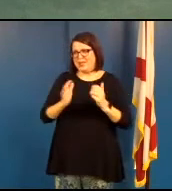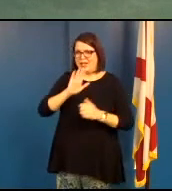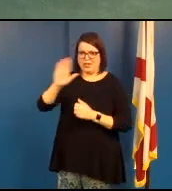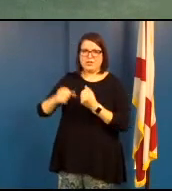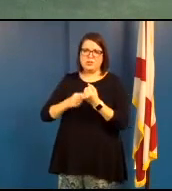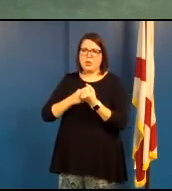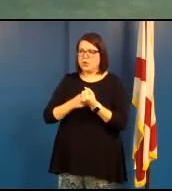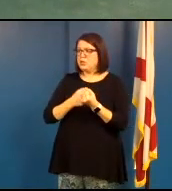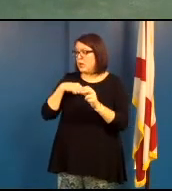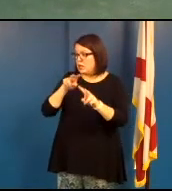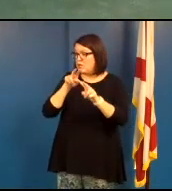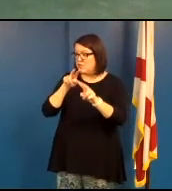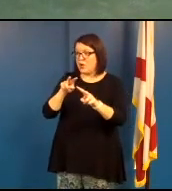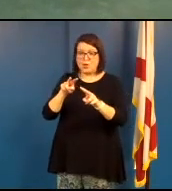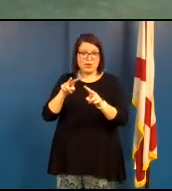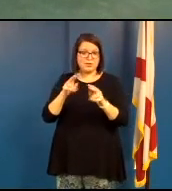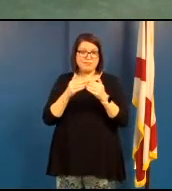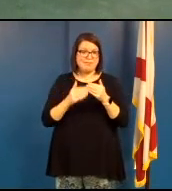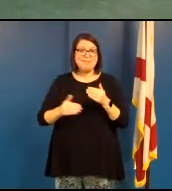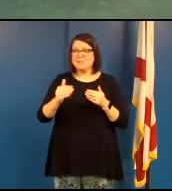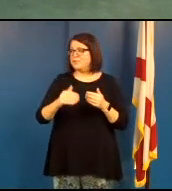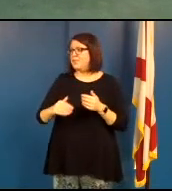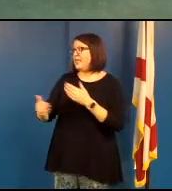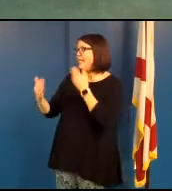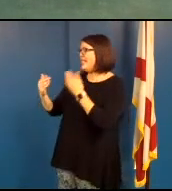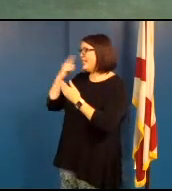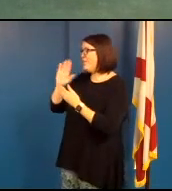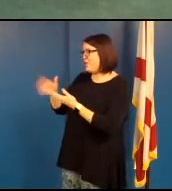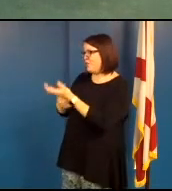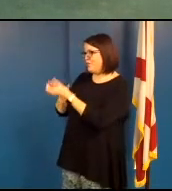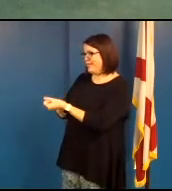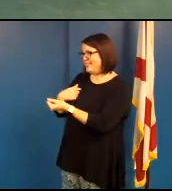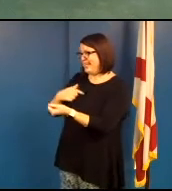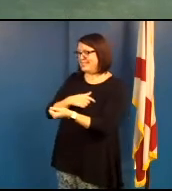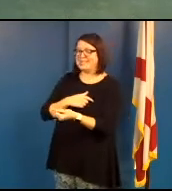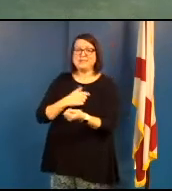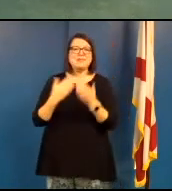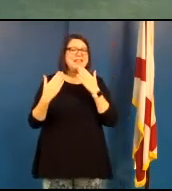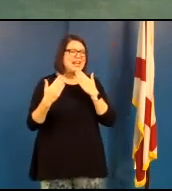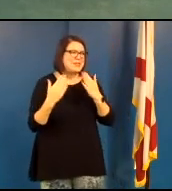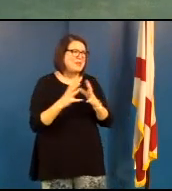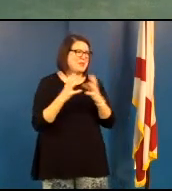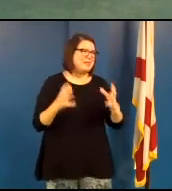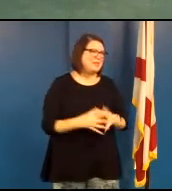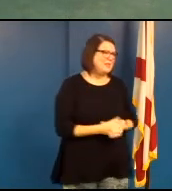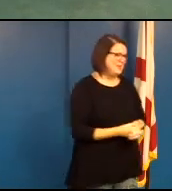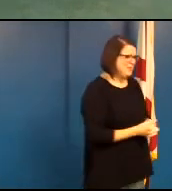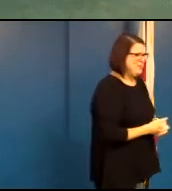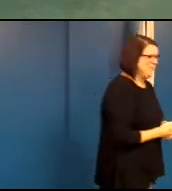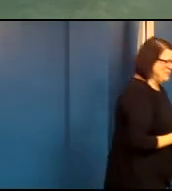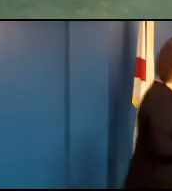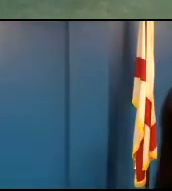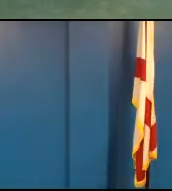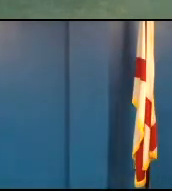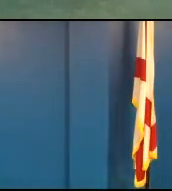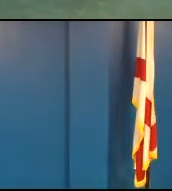Mm-hmm. Thank you for your faith and trust in us. Thank you so much. All right. Have a great day, Chris. Thank